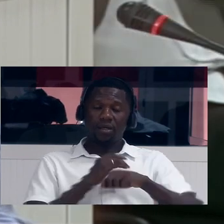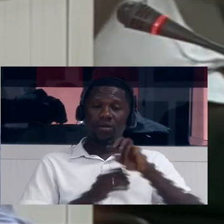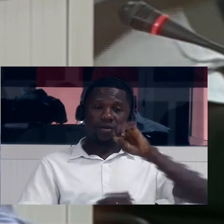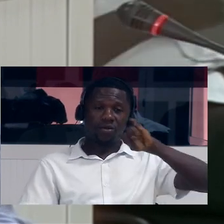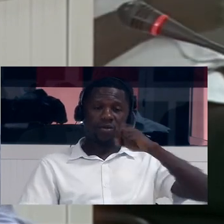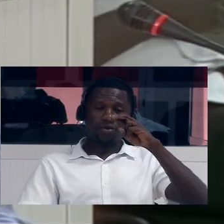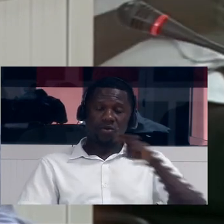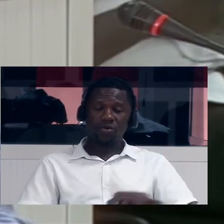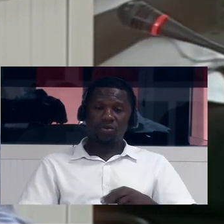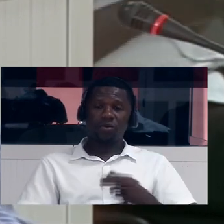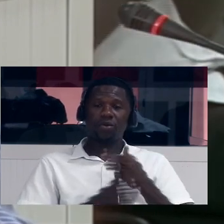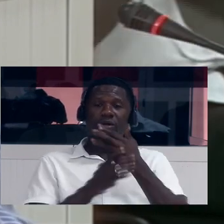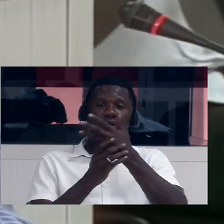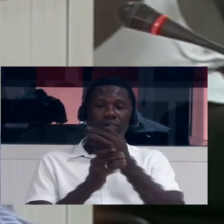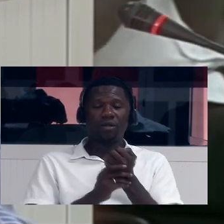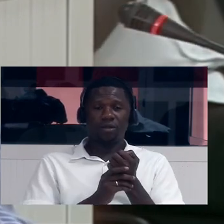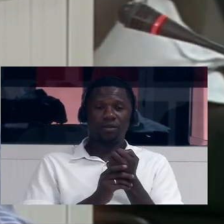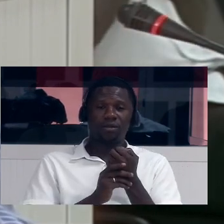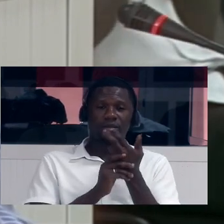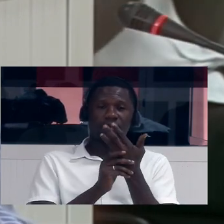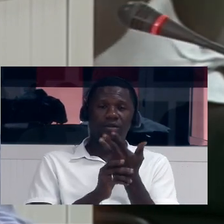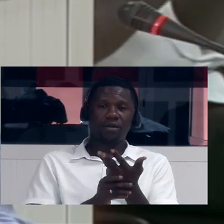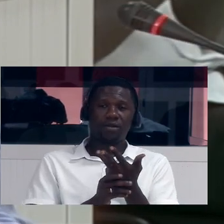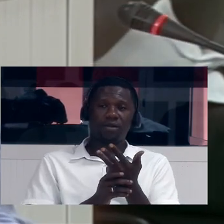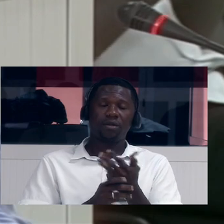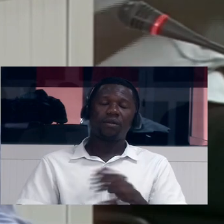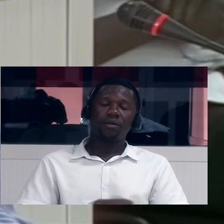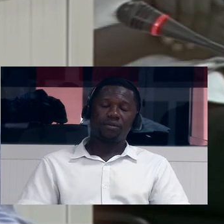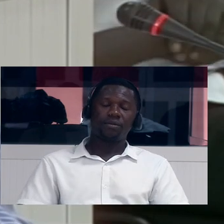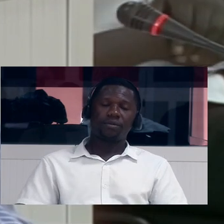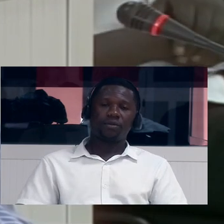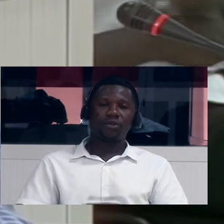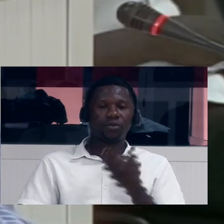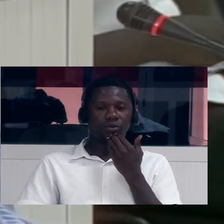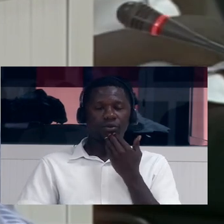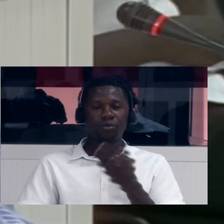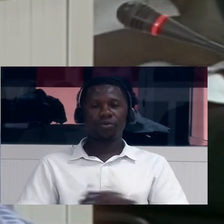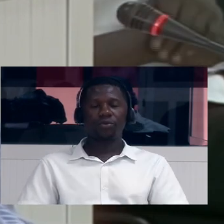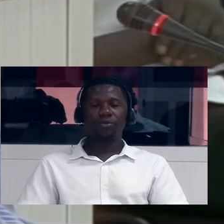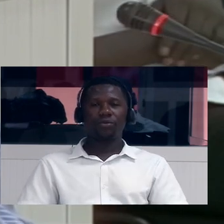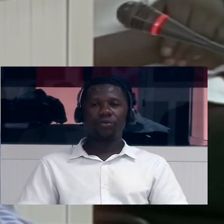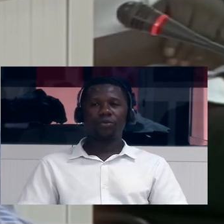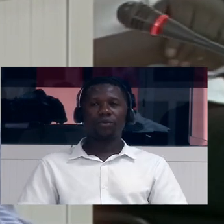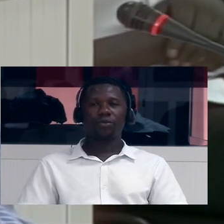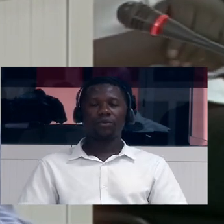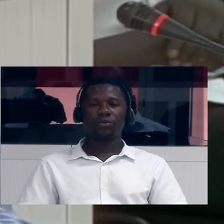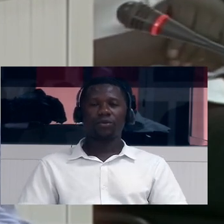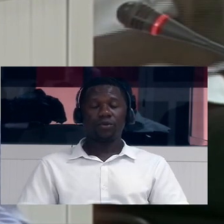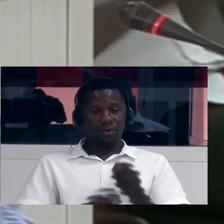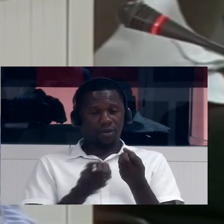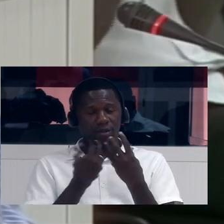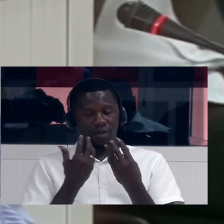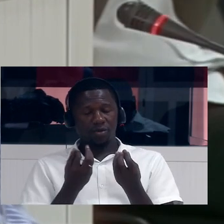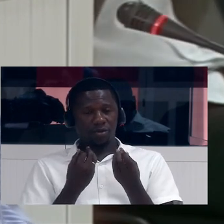99, excuse me. I'm just making it 10 years earlier. So tell